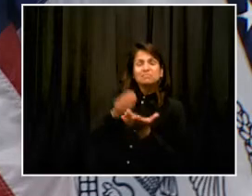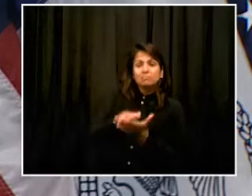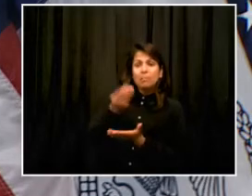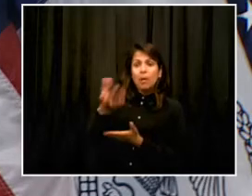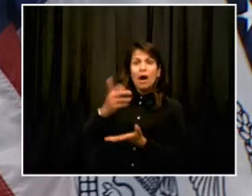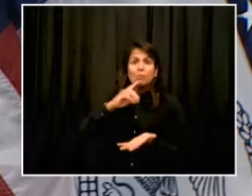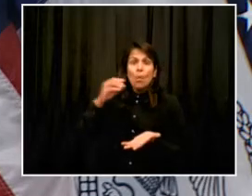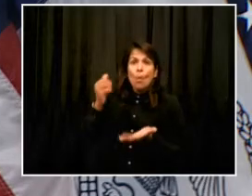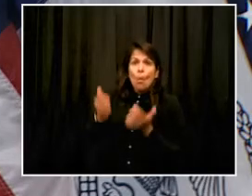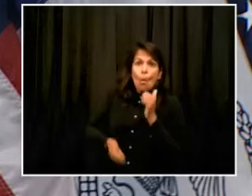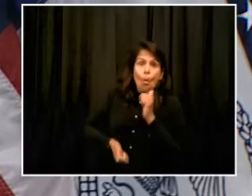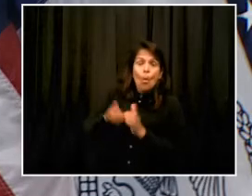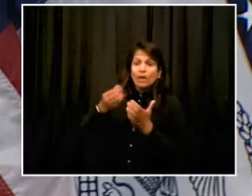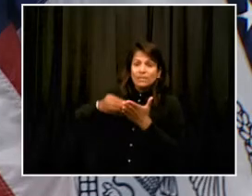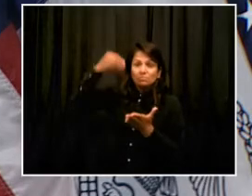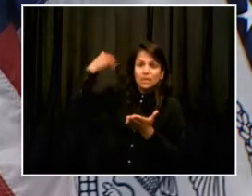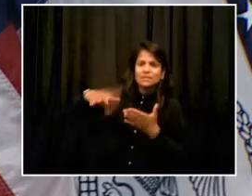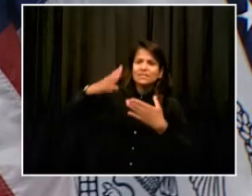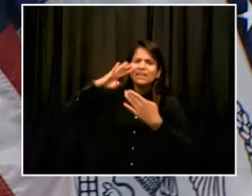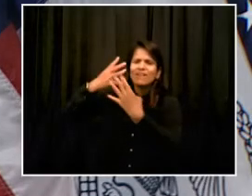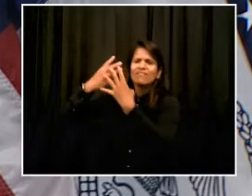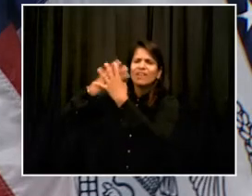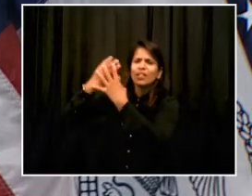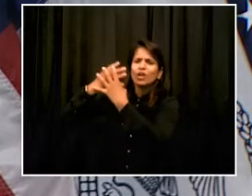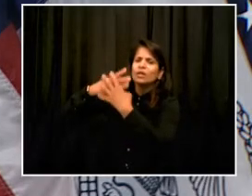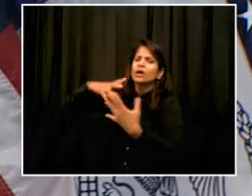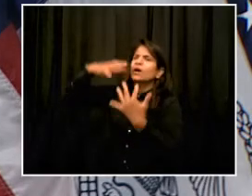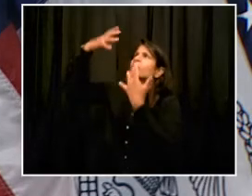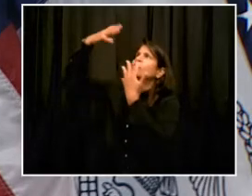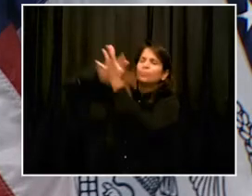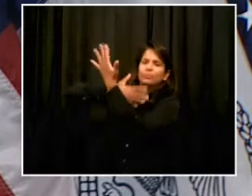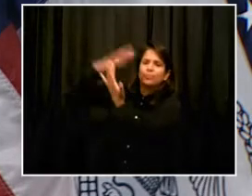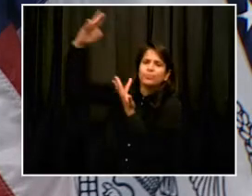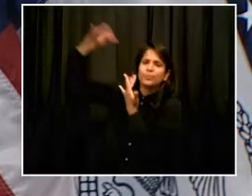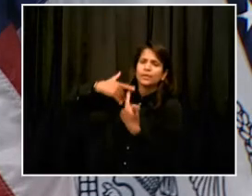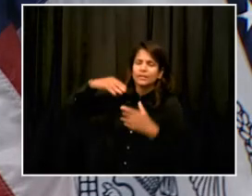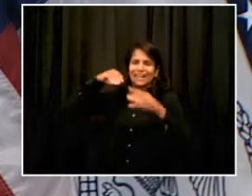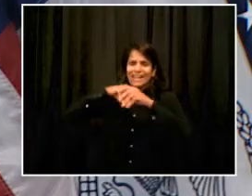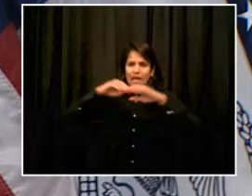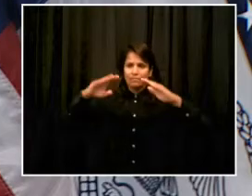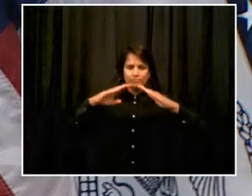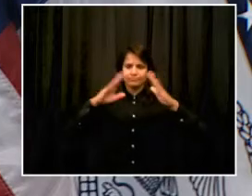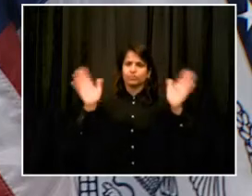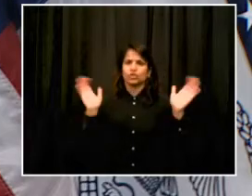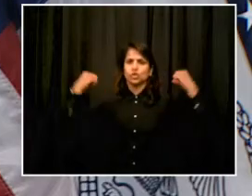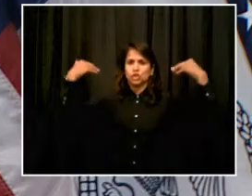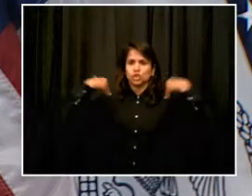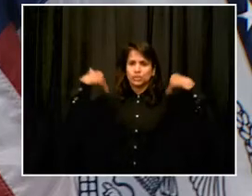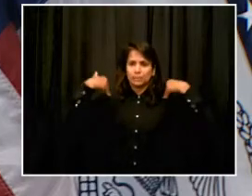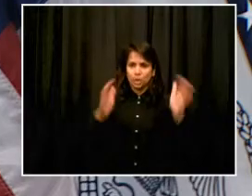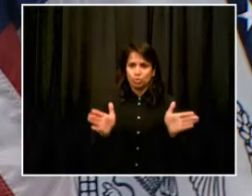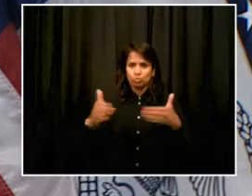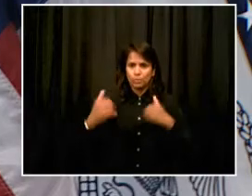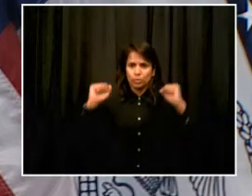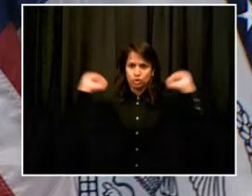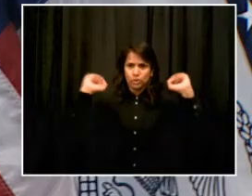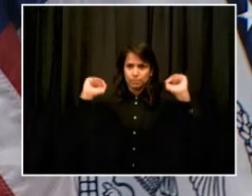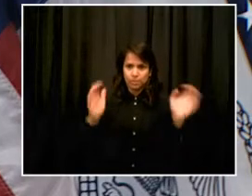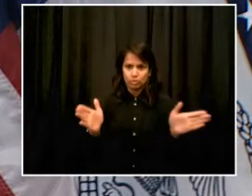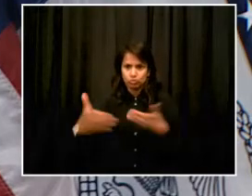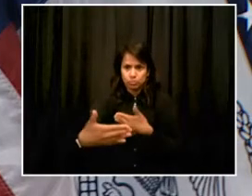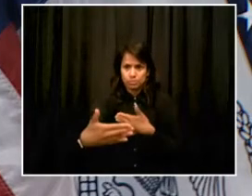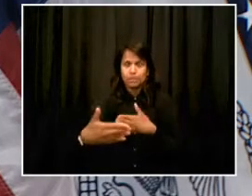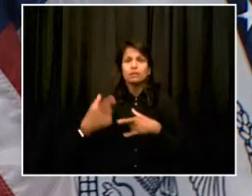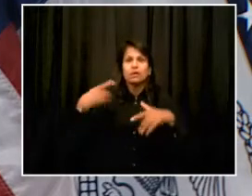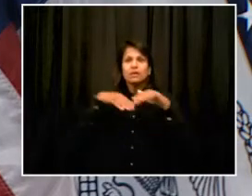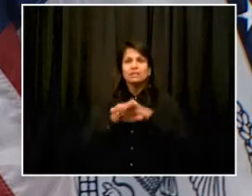calculation here? I mean, at some point, when do you think gyms can reopen, especially given that they're taking these steps like